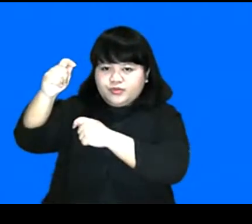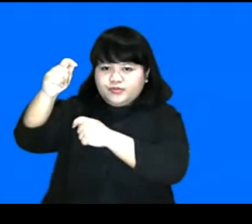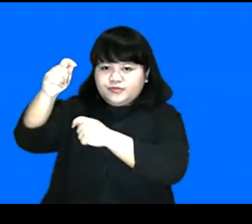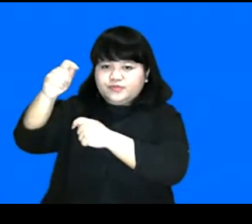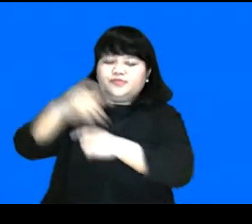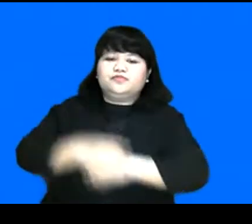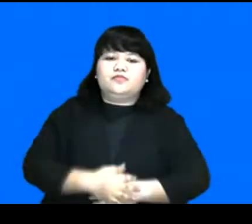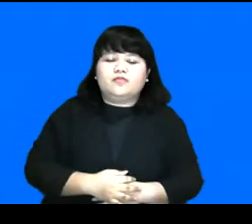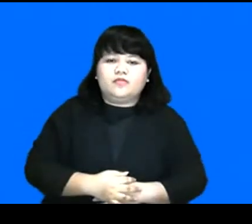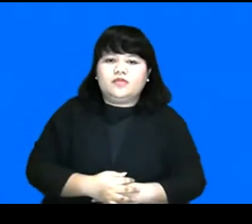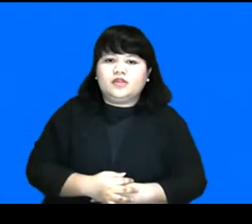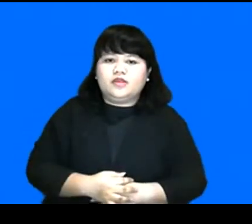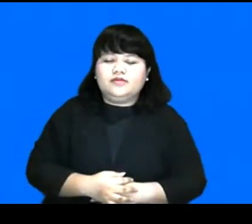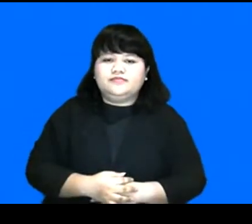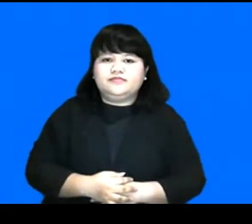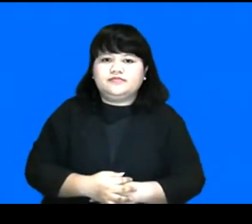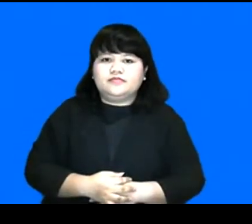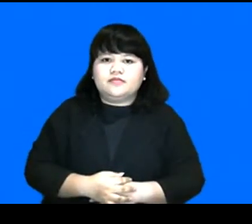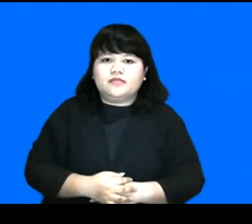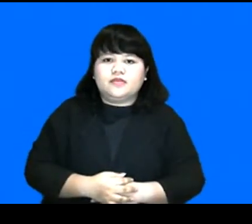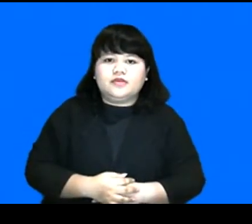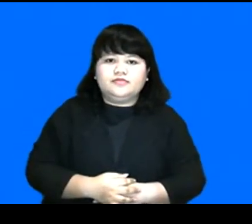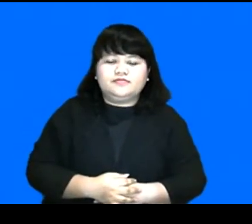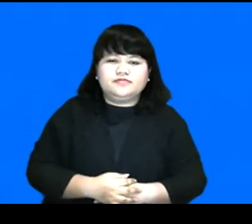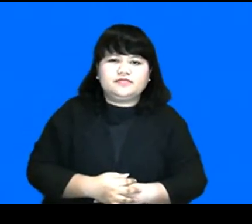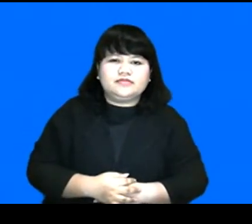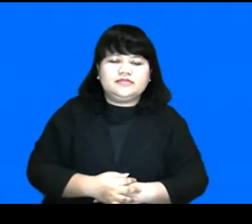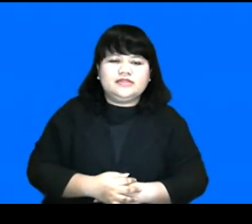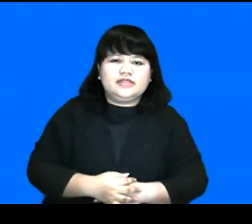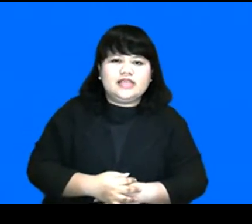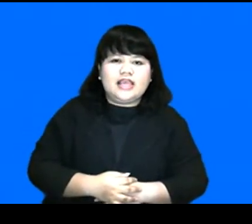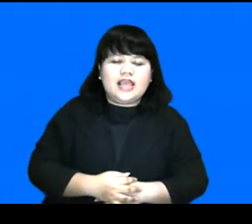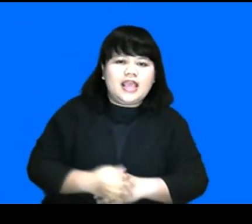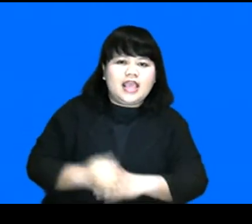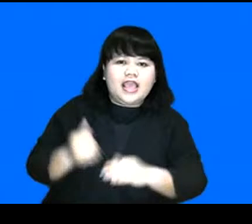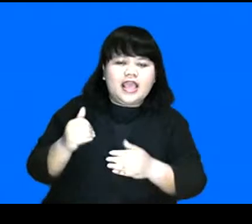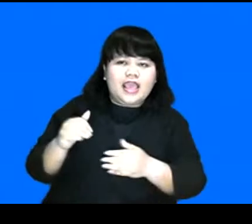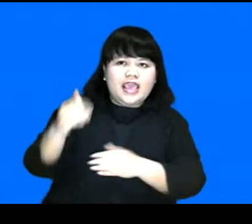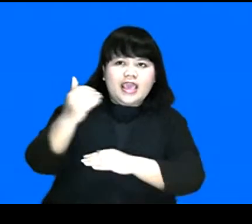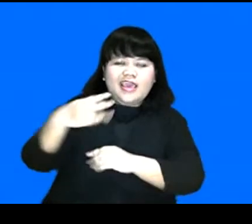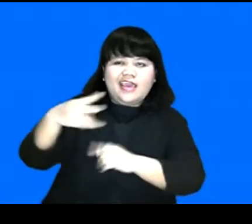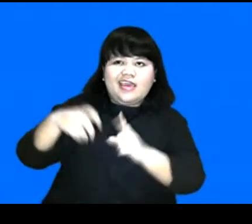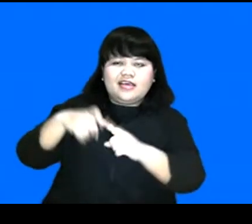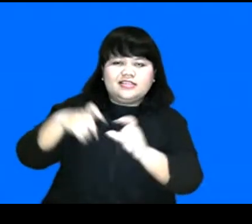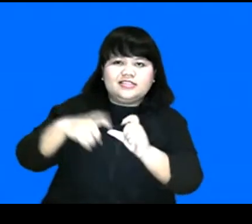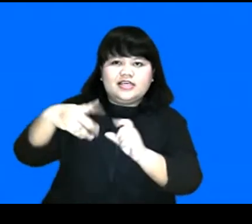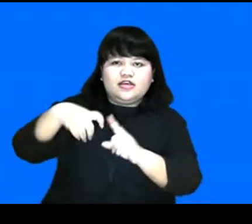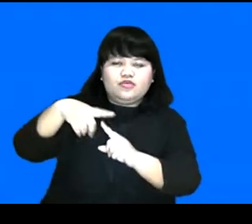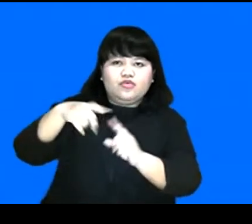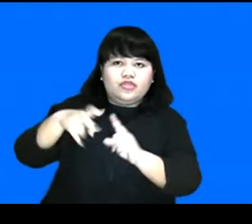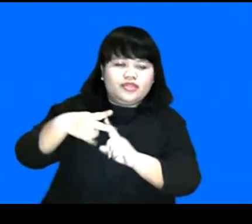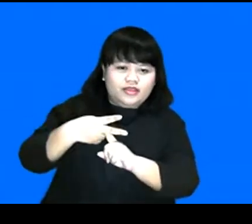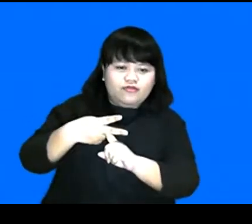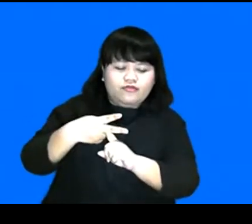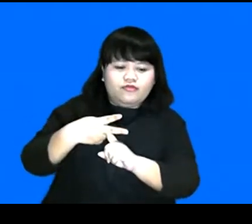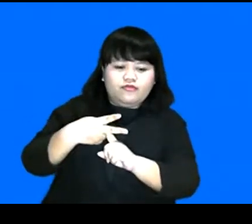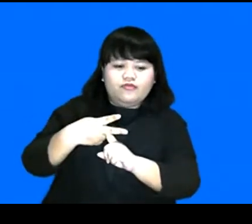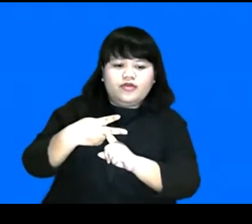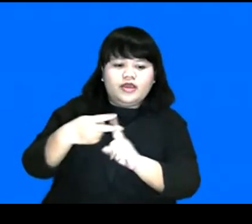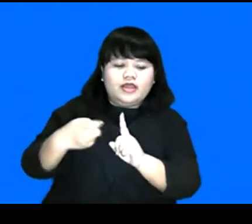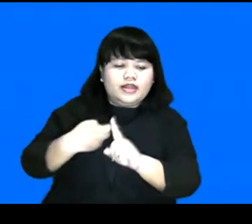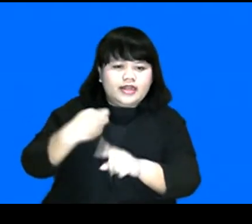Director Executive of INSAF India, and Tony Salvador from Third World Network. Please join me on the stage,